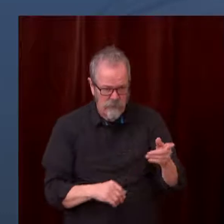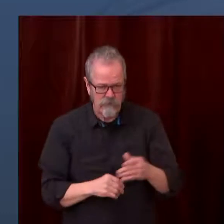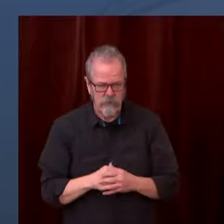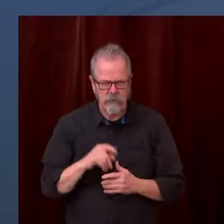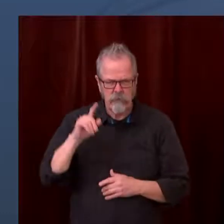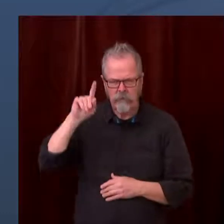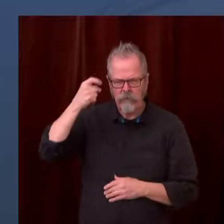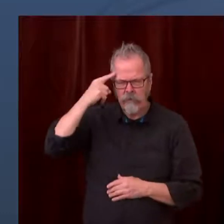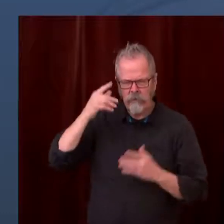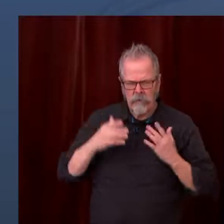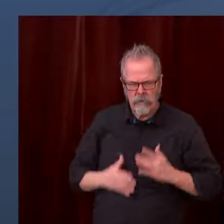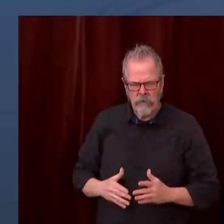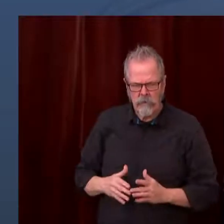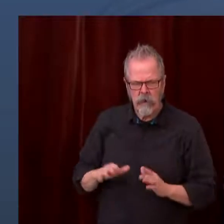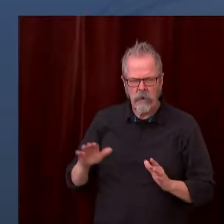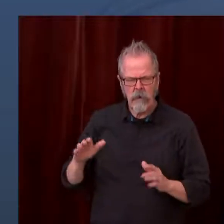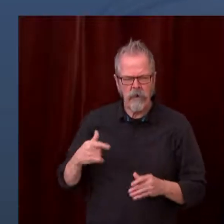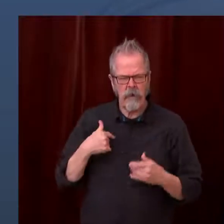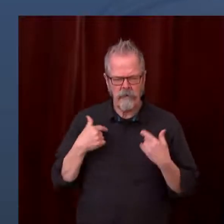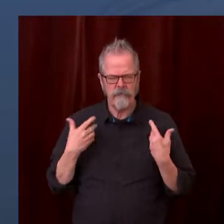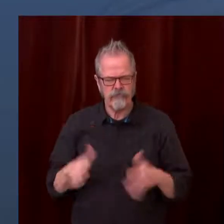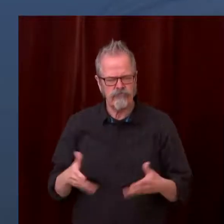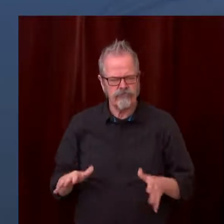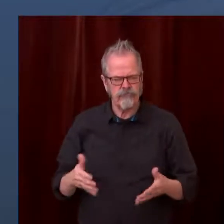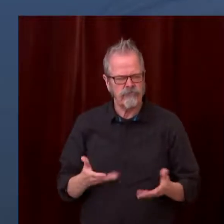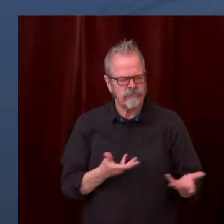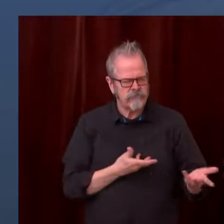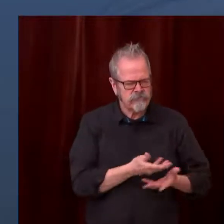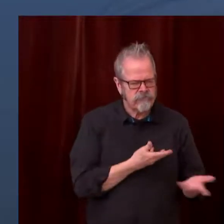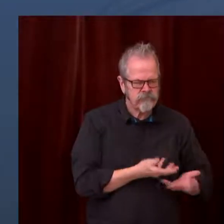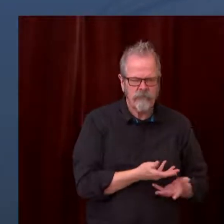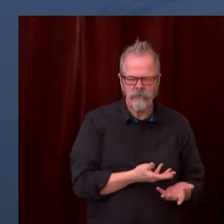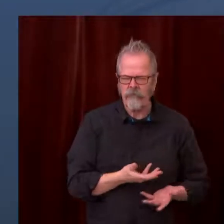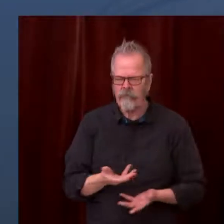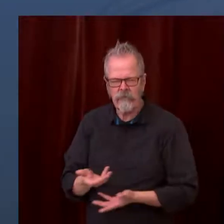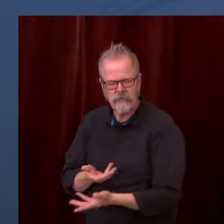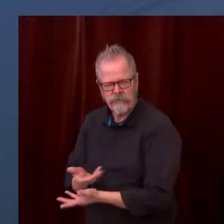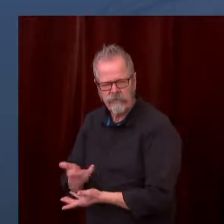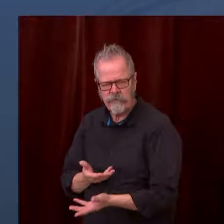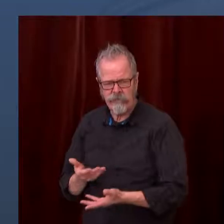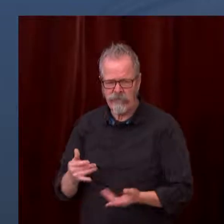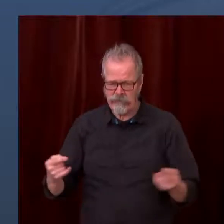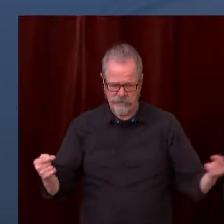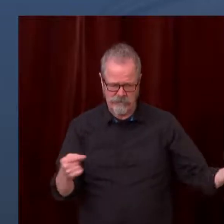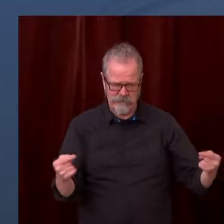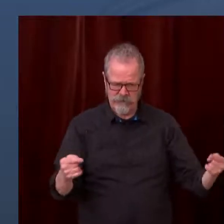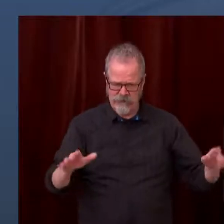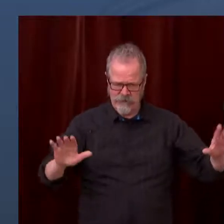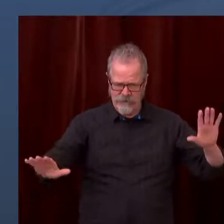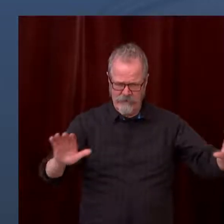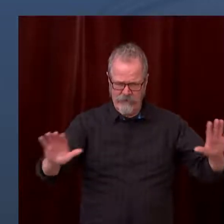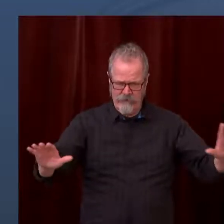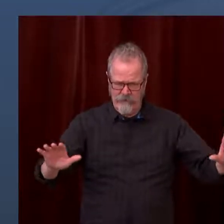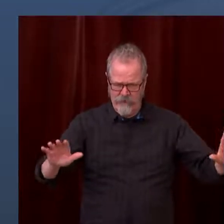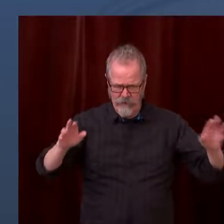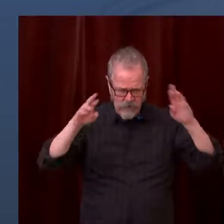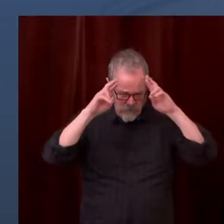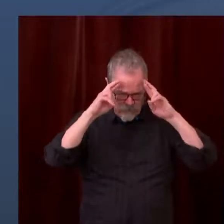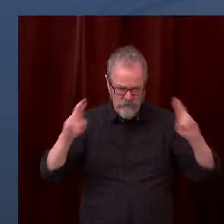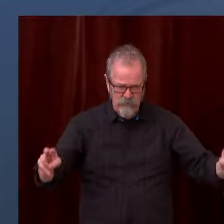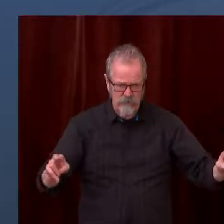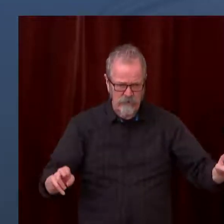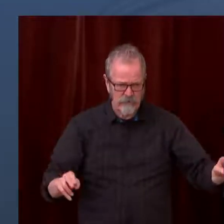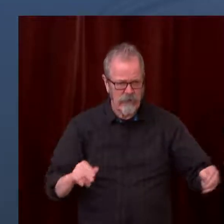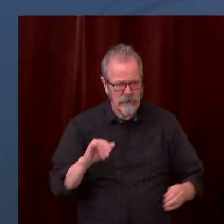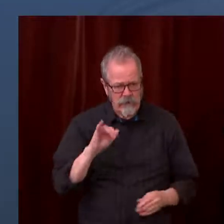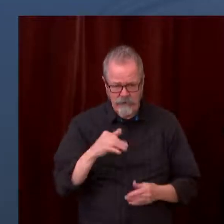To date, that is not indicated by the parties. And you can be assured that I've been having conversations with both sides of those parties